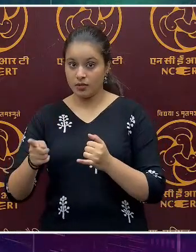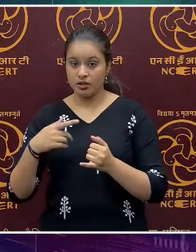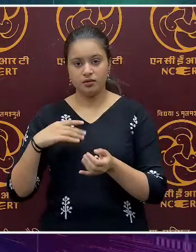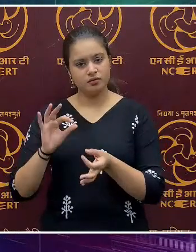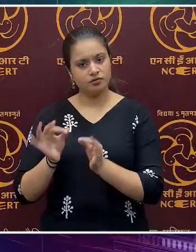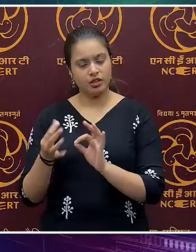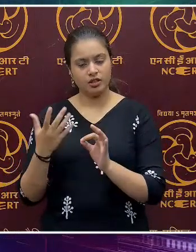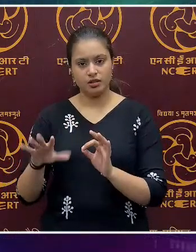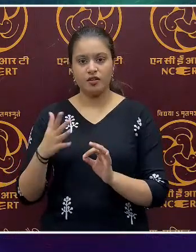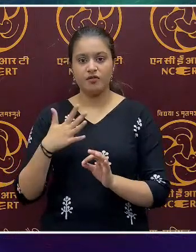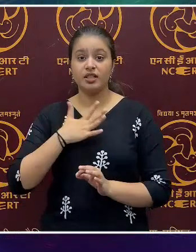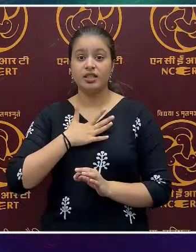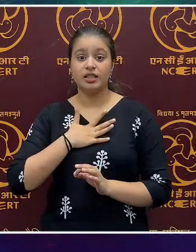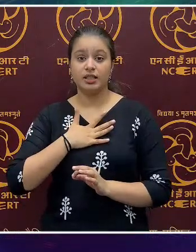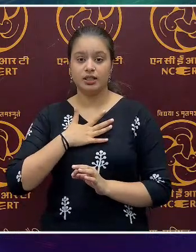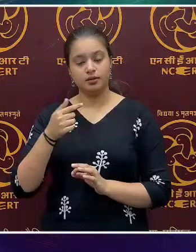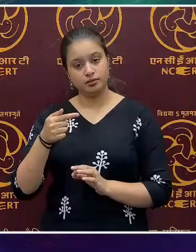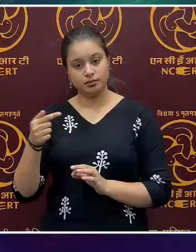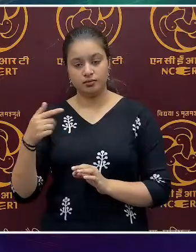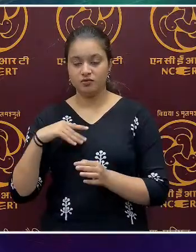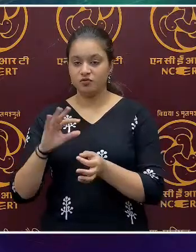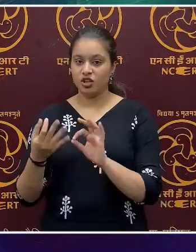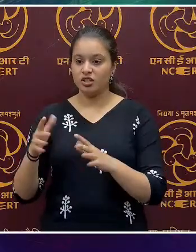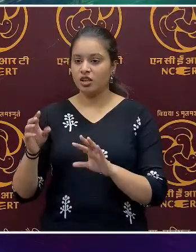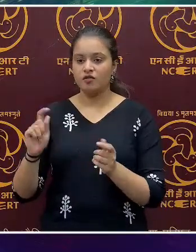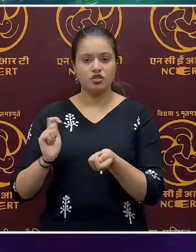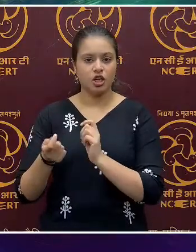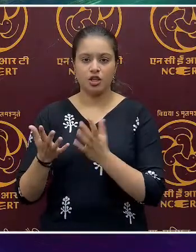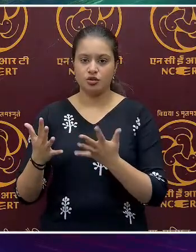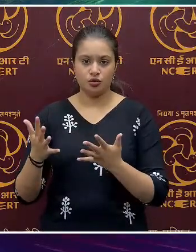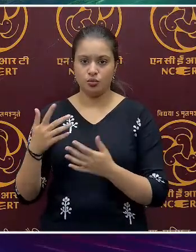get marked with the green. It means it is fixed. Now it can't be changed.